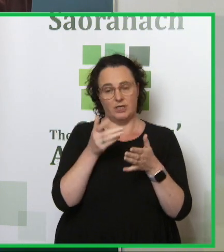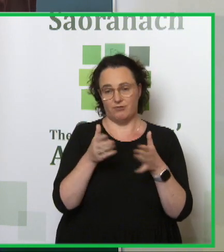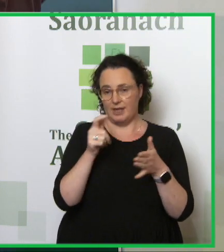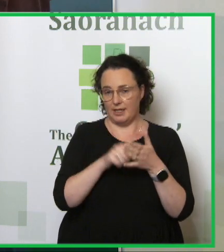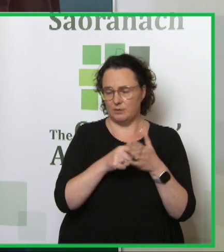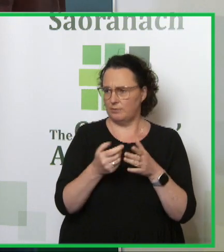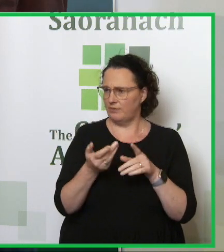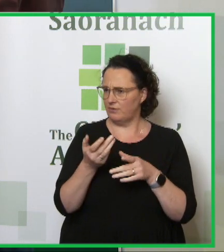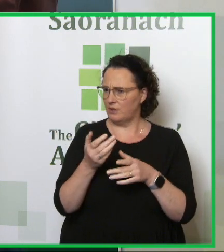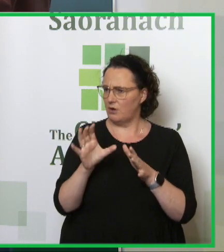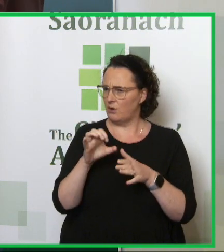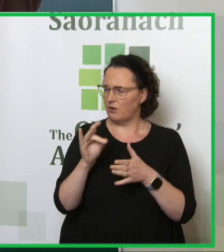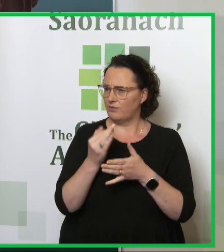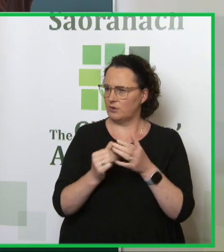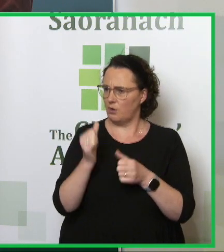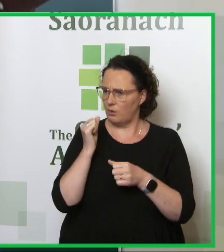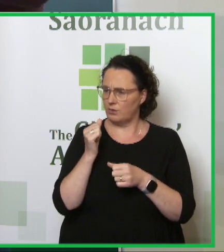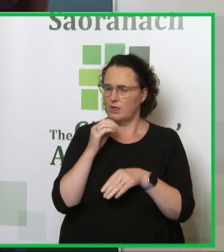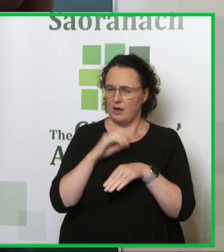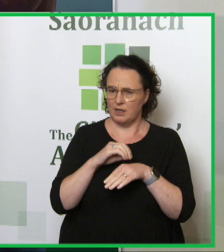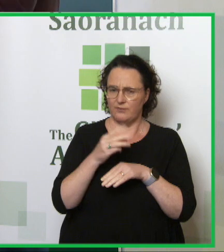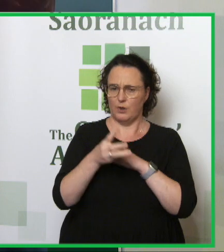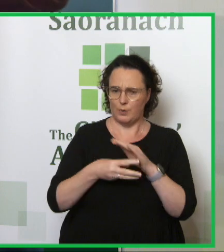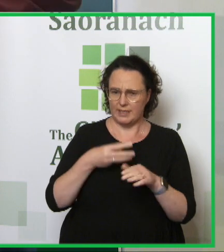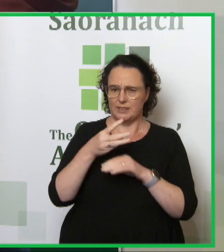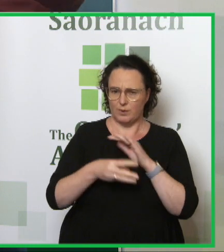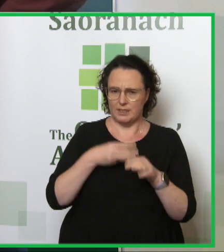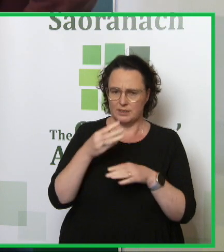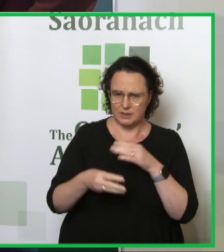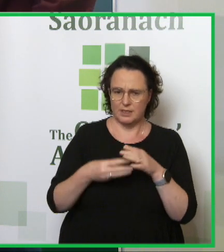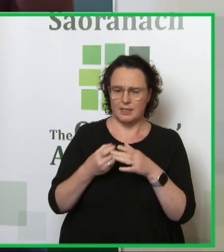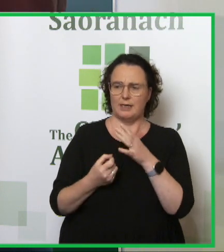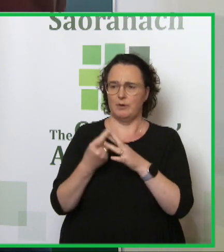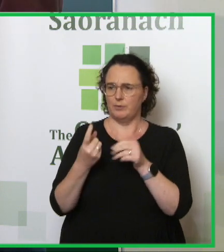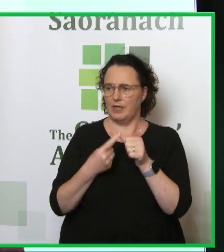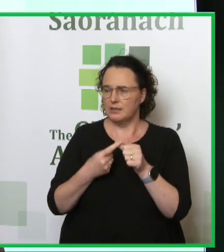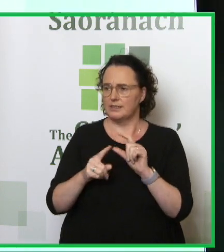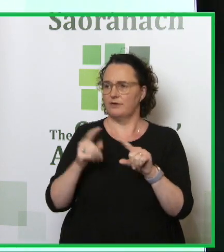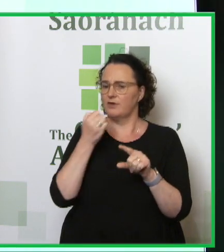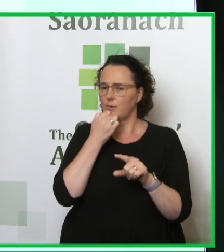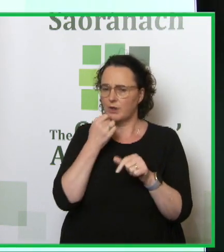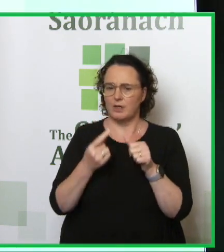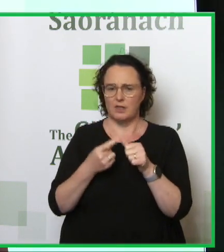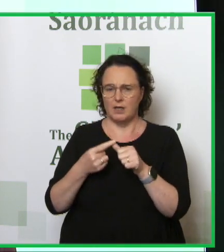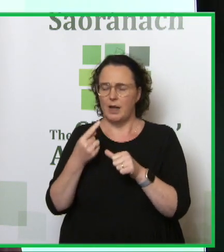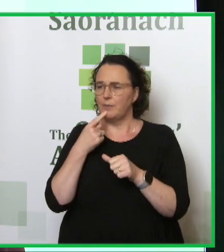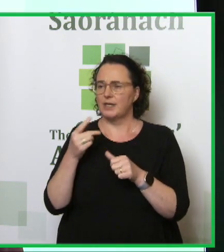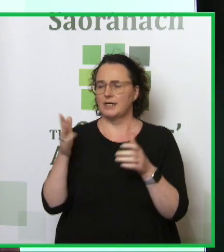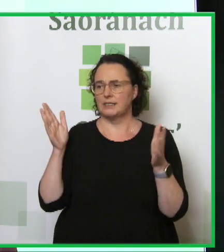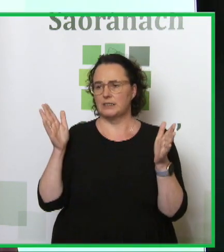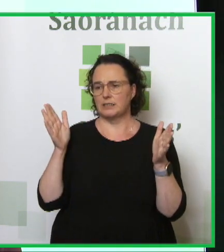one in Cork a couple of years ago that went on for weeks because every time they counted the votes, they came up with a different number. But in a